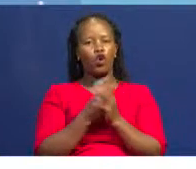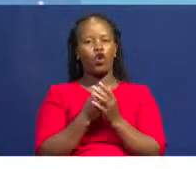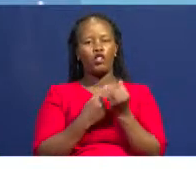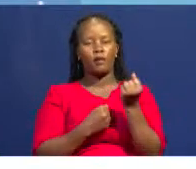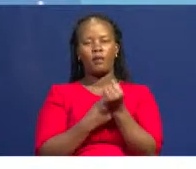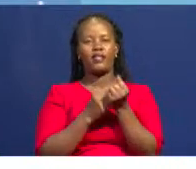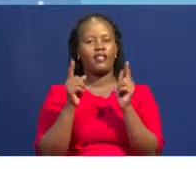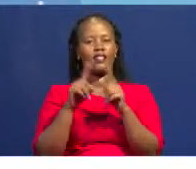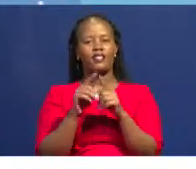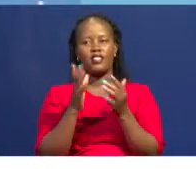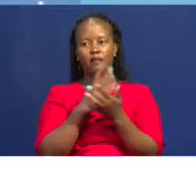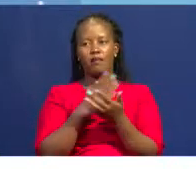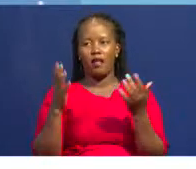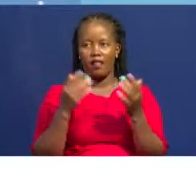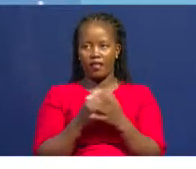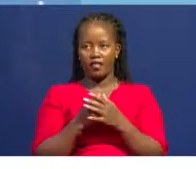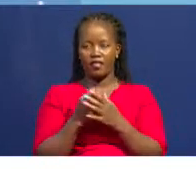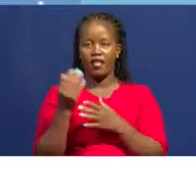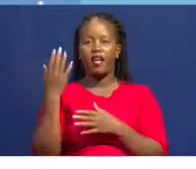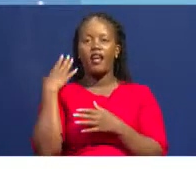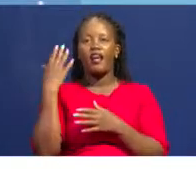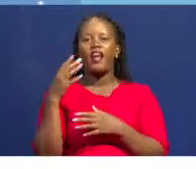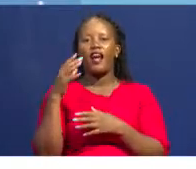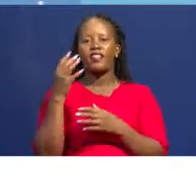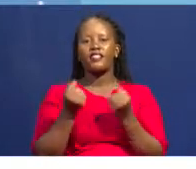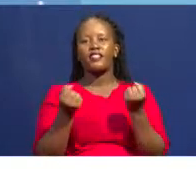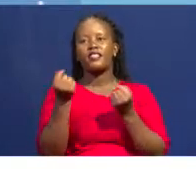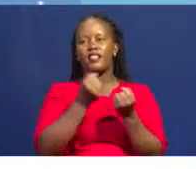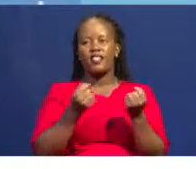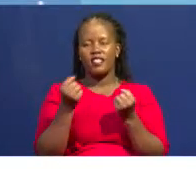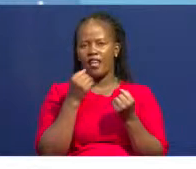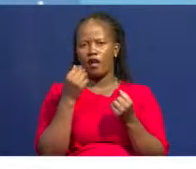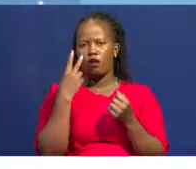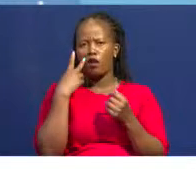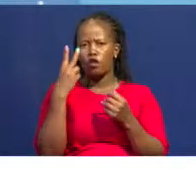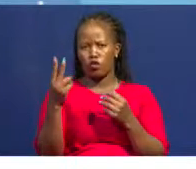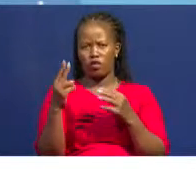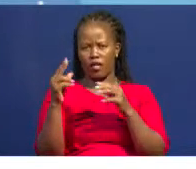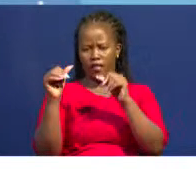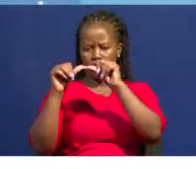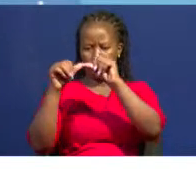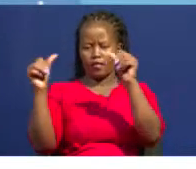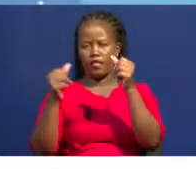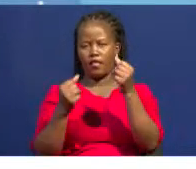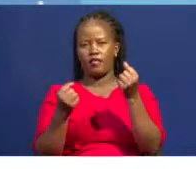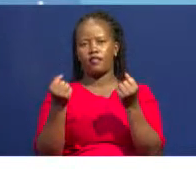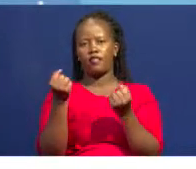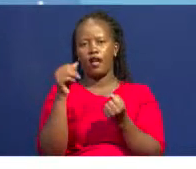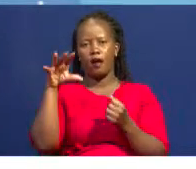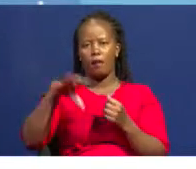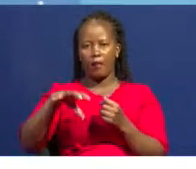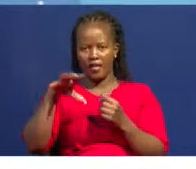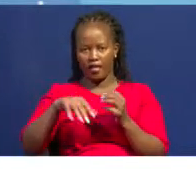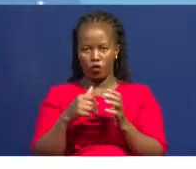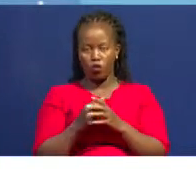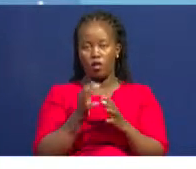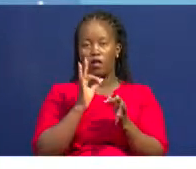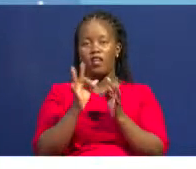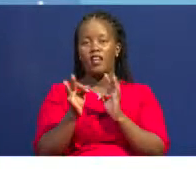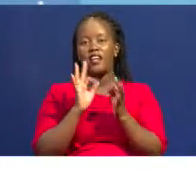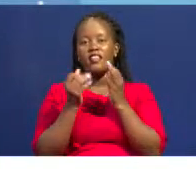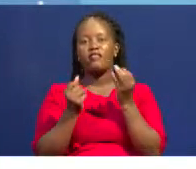remember last year seeing in matatus some stickers, Zusha. You know, if the driver is drunk,